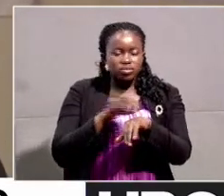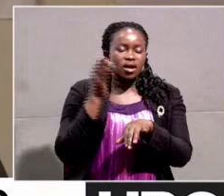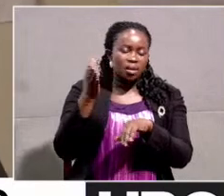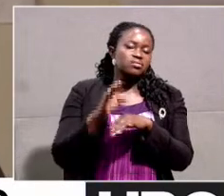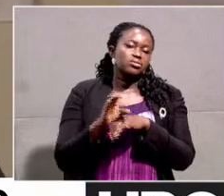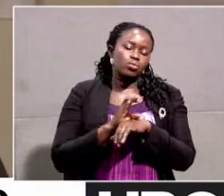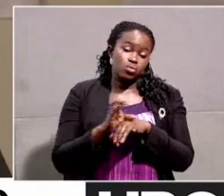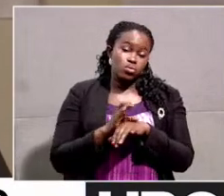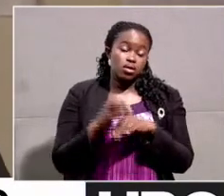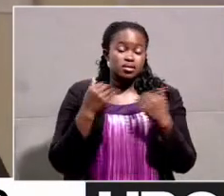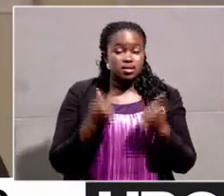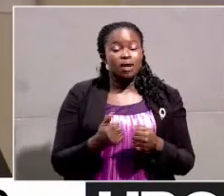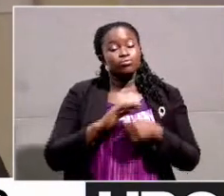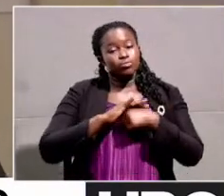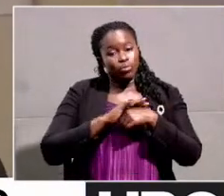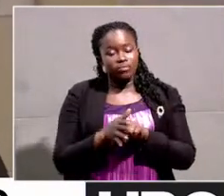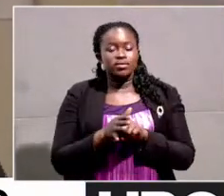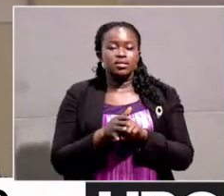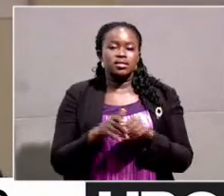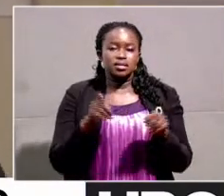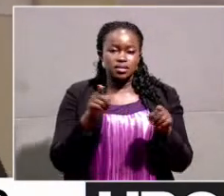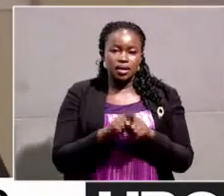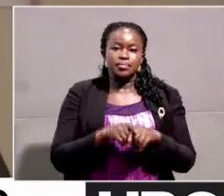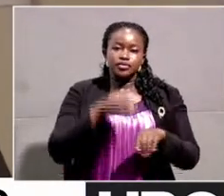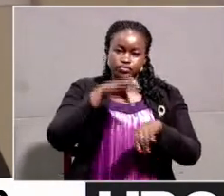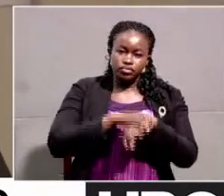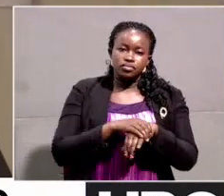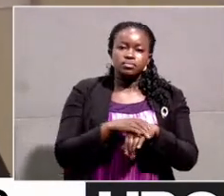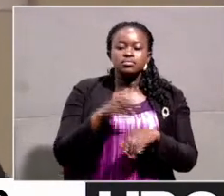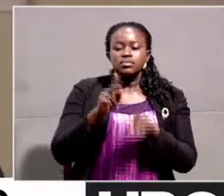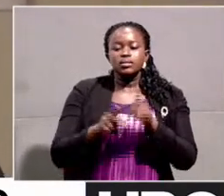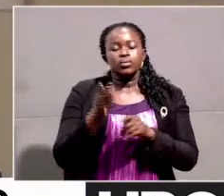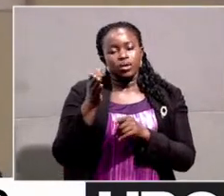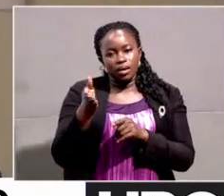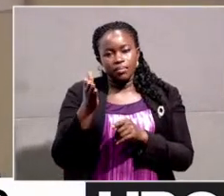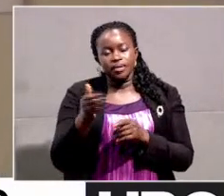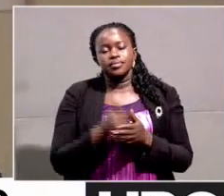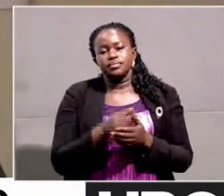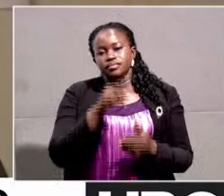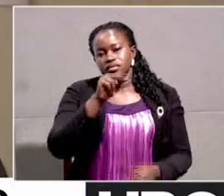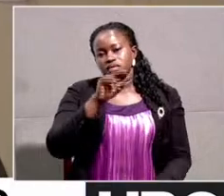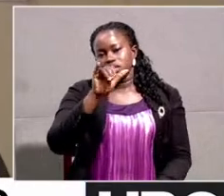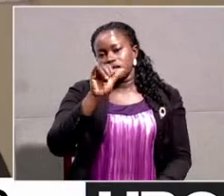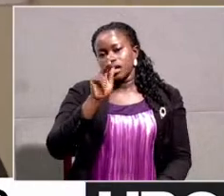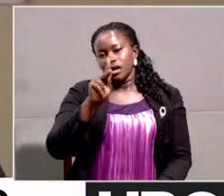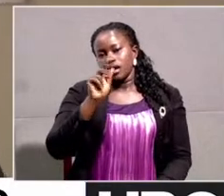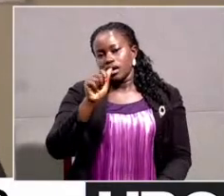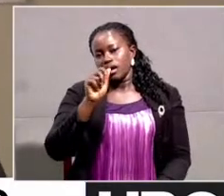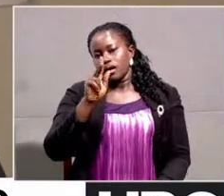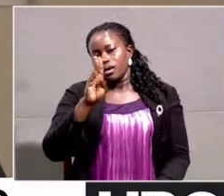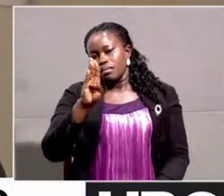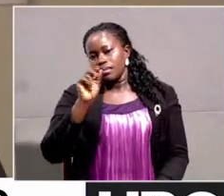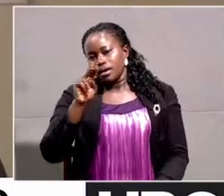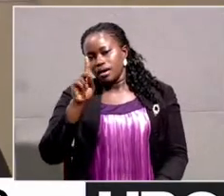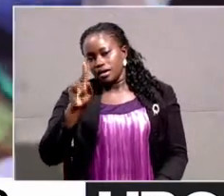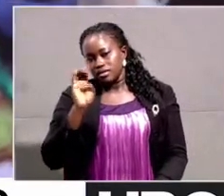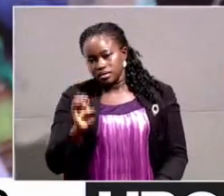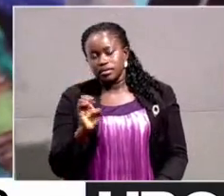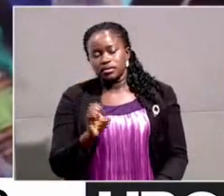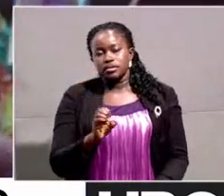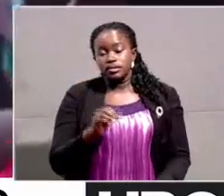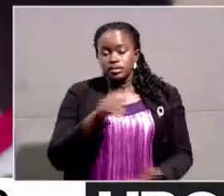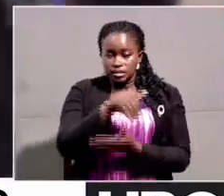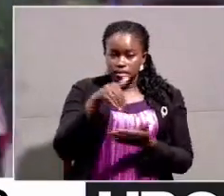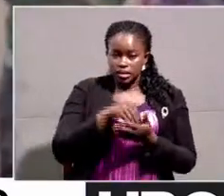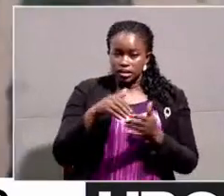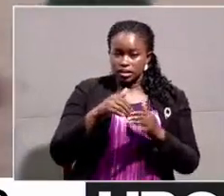So COVID-19 has also been detected in the Nyakabande Transit Center, and screening is done almost every day.